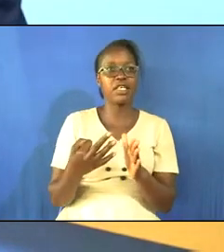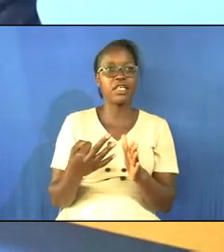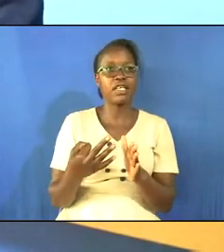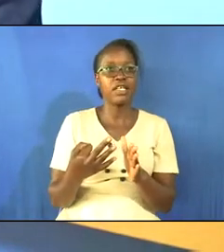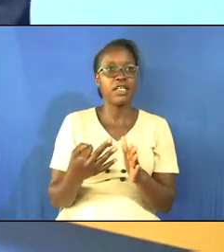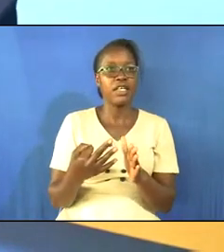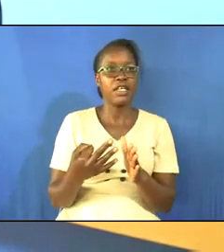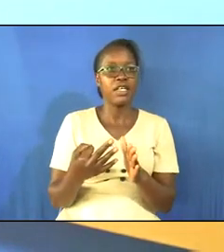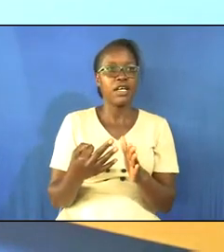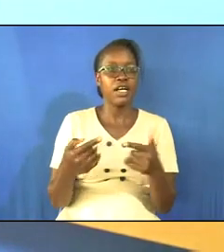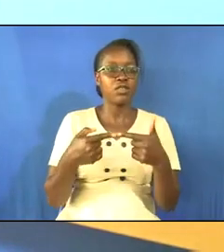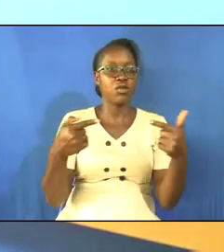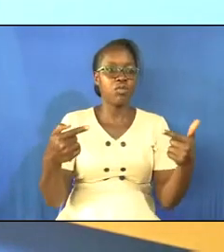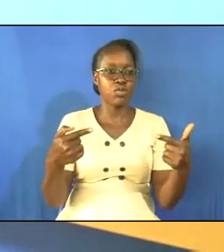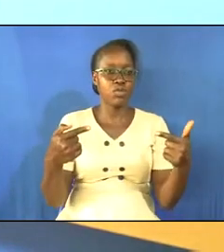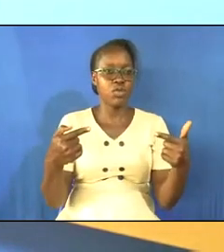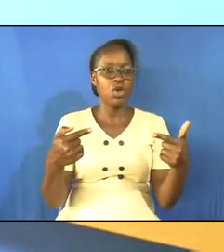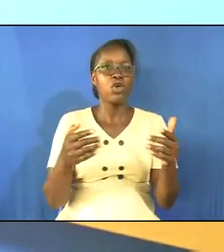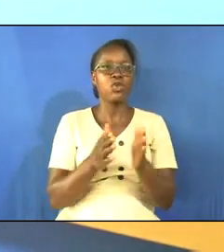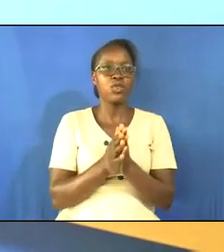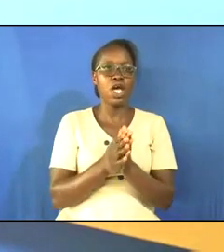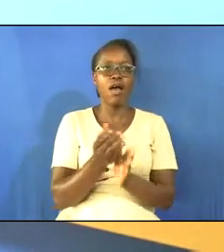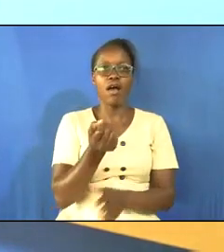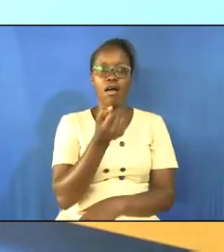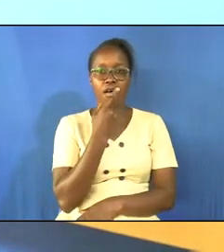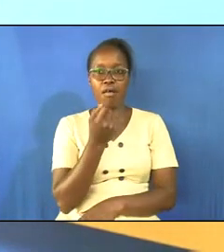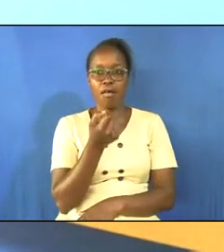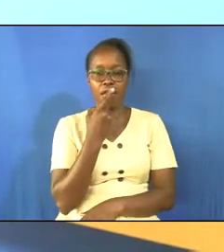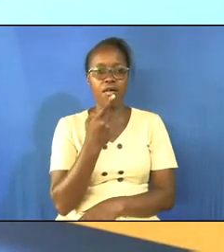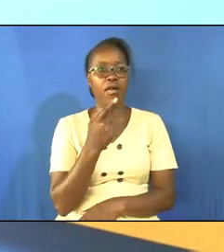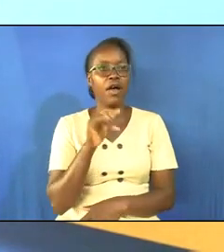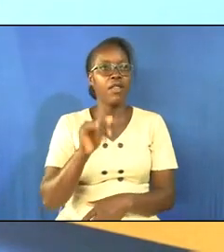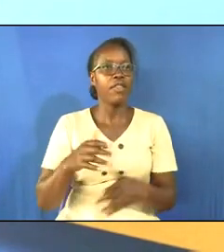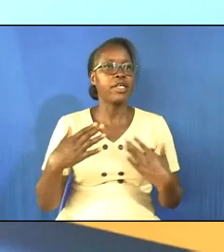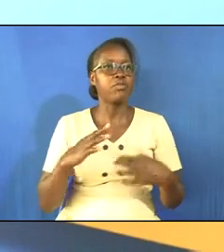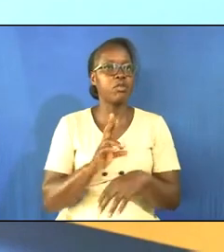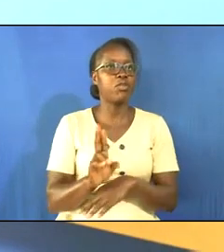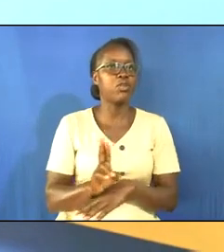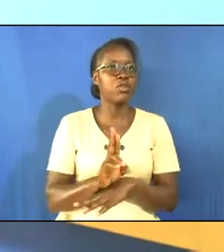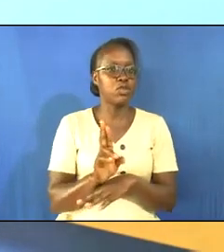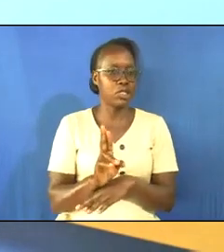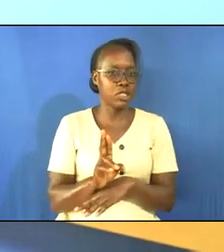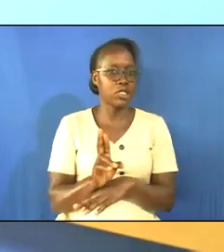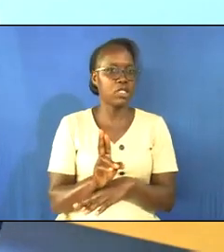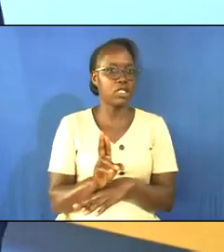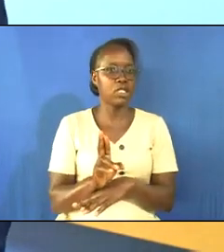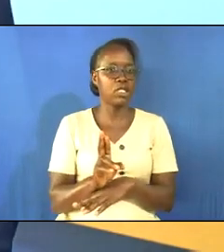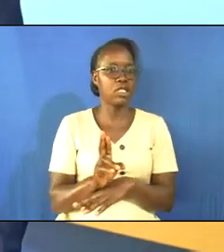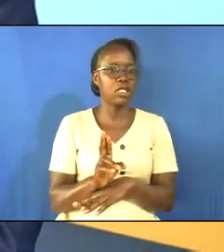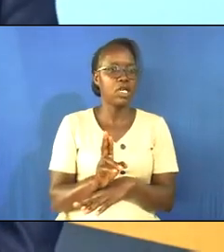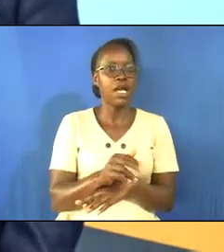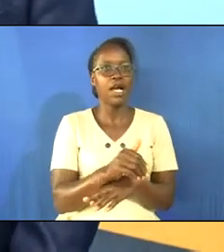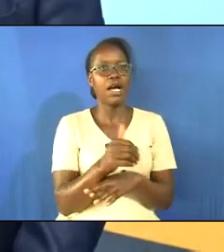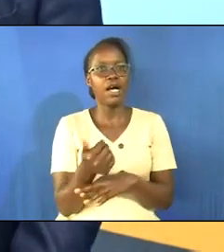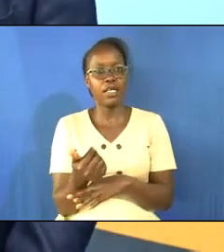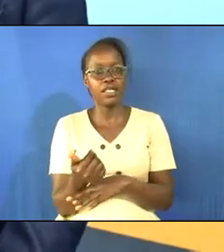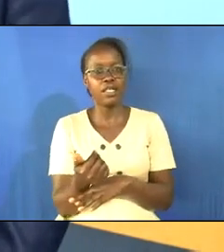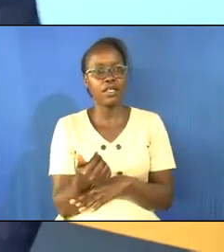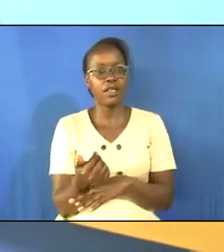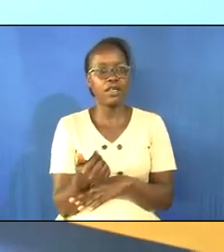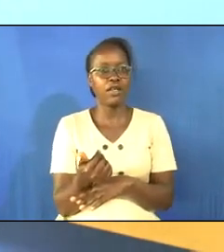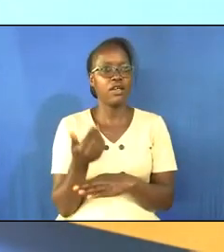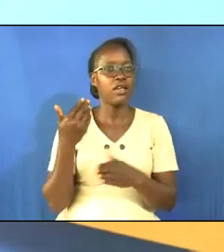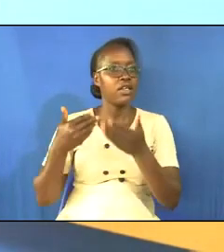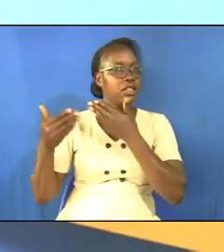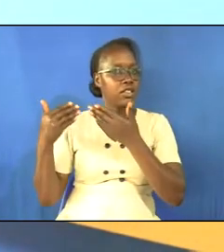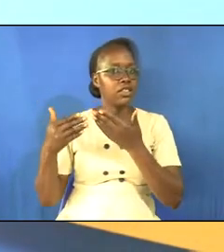patients, as opposed to the oral contraceptives. Those are the ones that have an adverse risk factor. The other would be a history